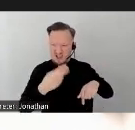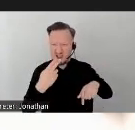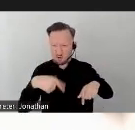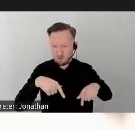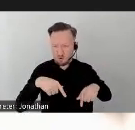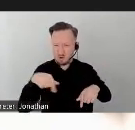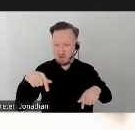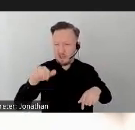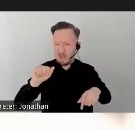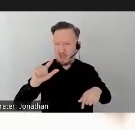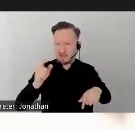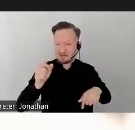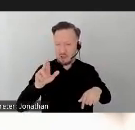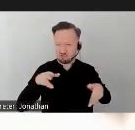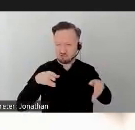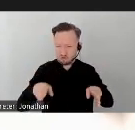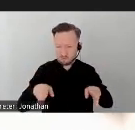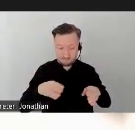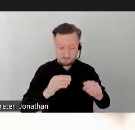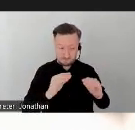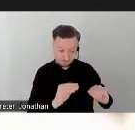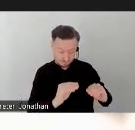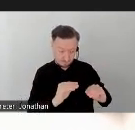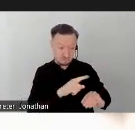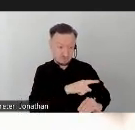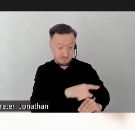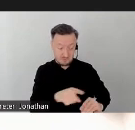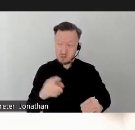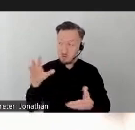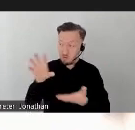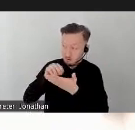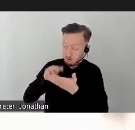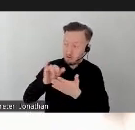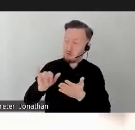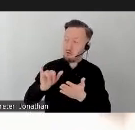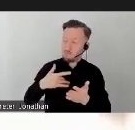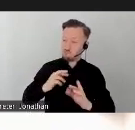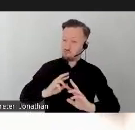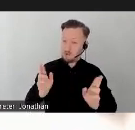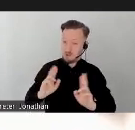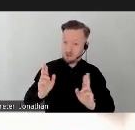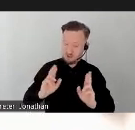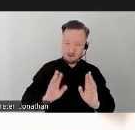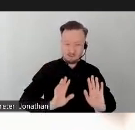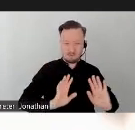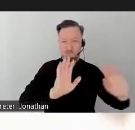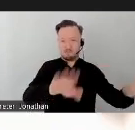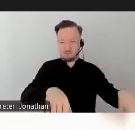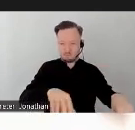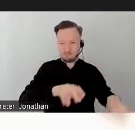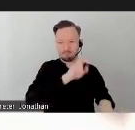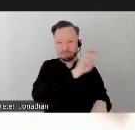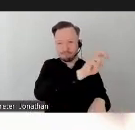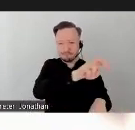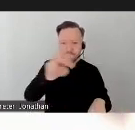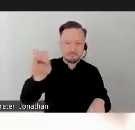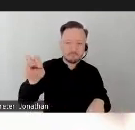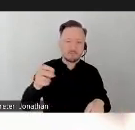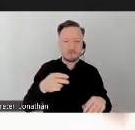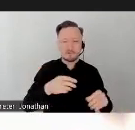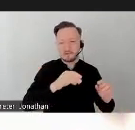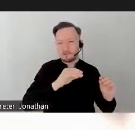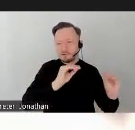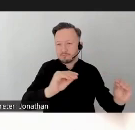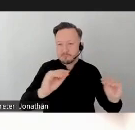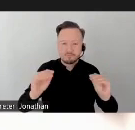Alexander Street. And then once they feel prepared to do a presentation around the kit, they hit the roads, hit the streets, and hit